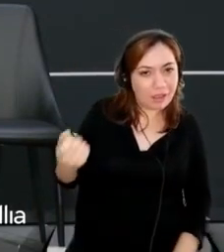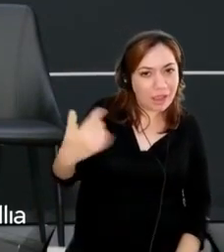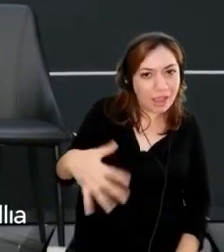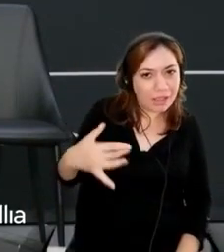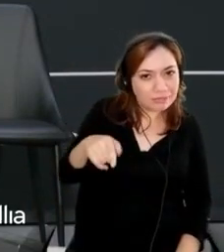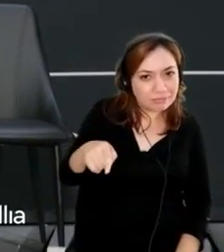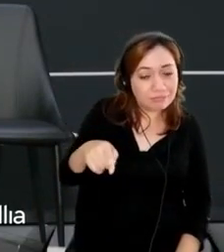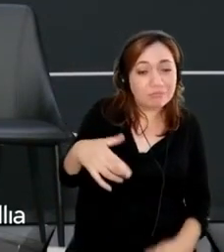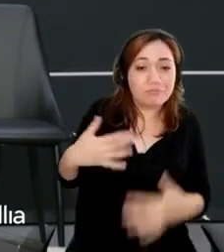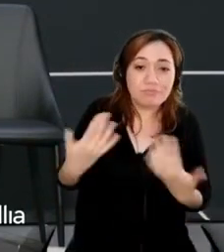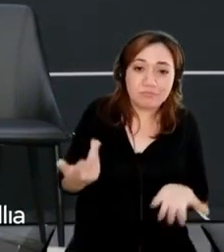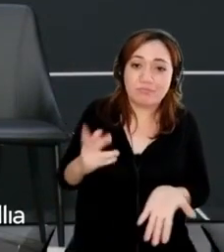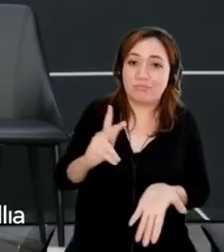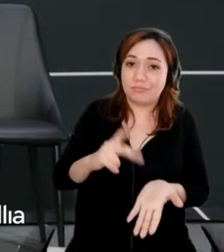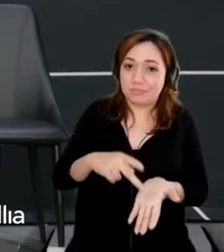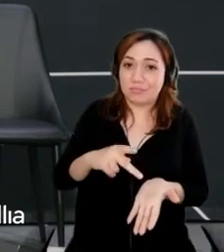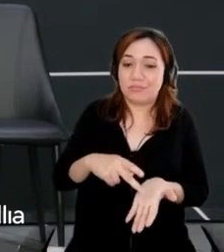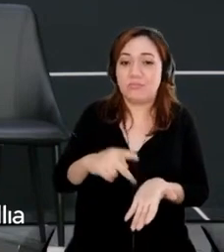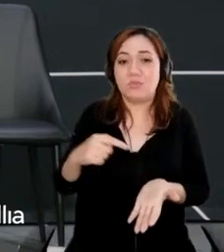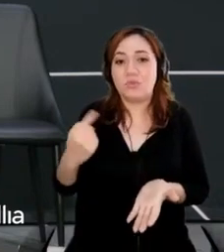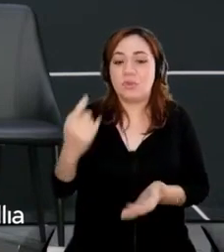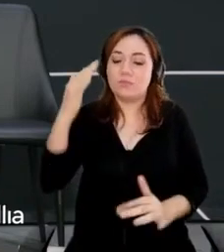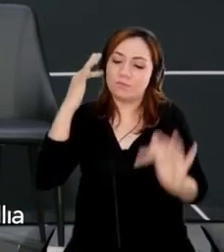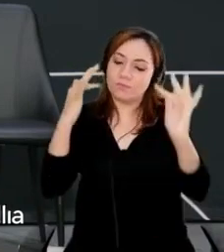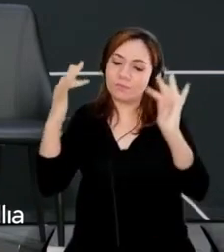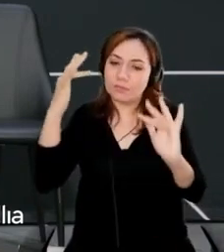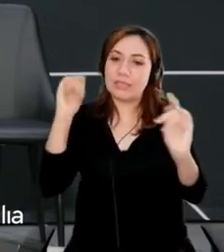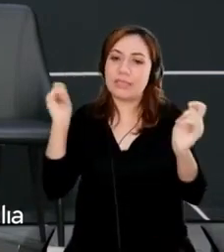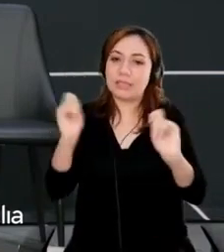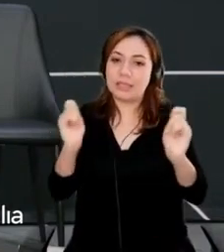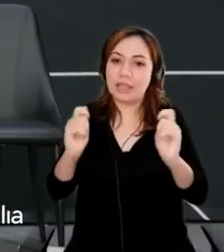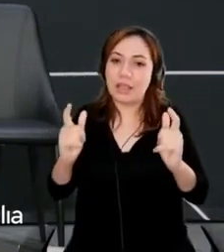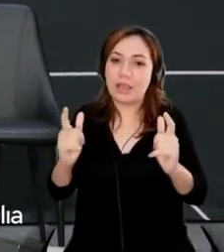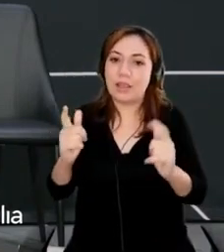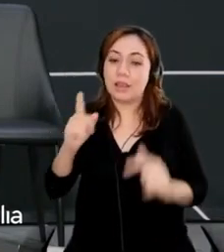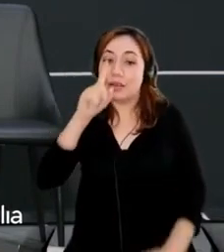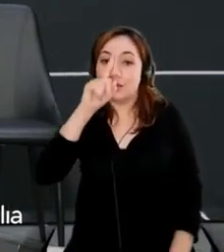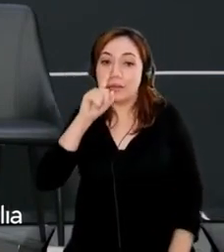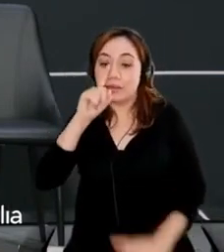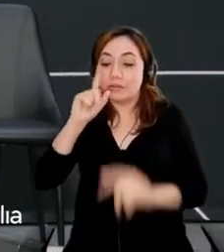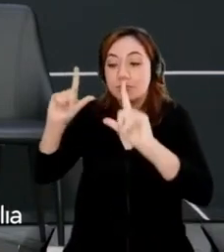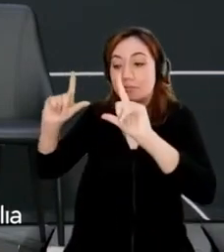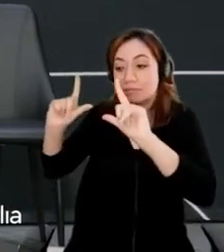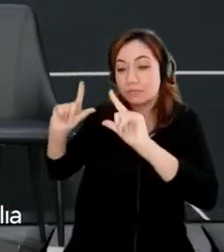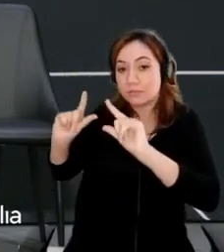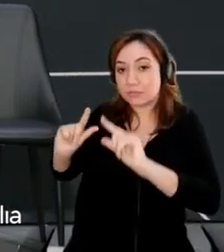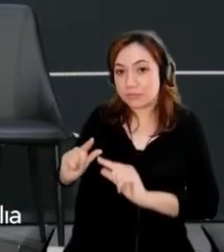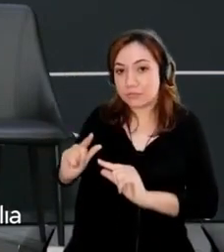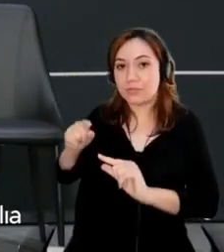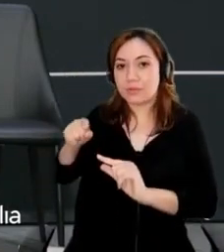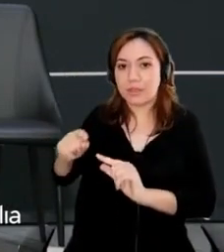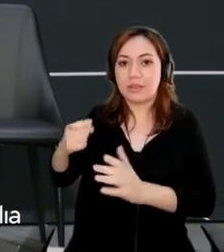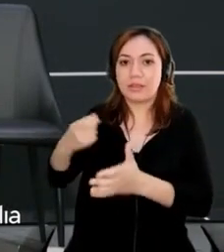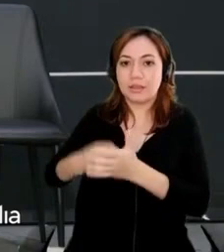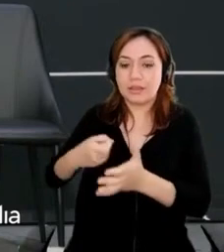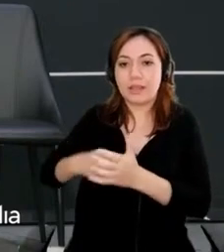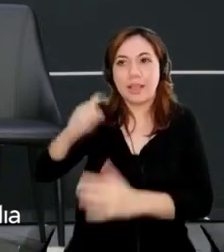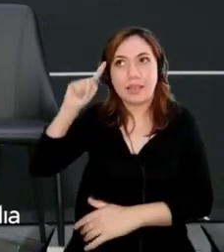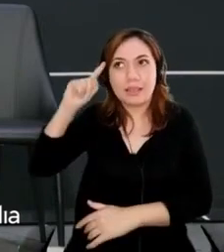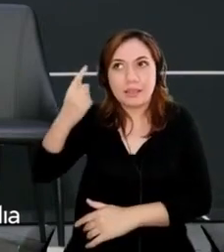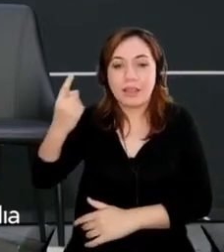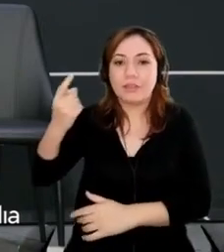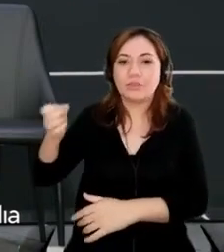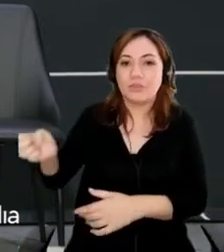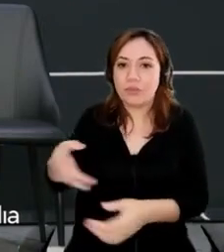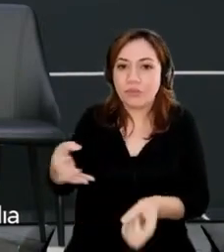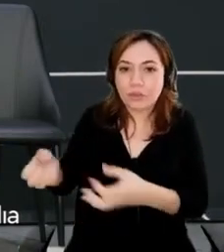actually lower the risk of trying out innovative ideas so much that we didn't have to